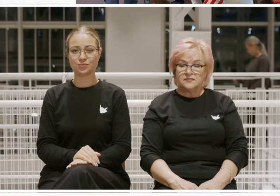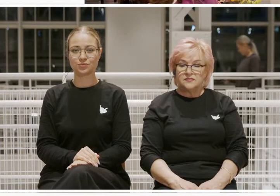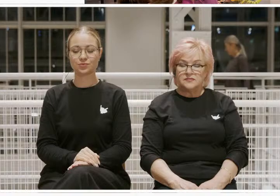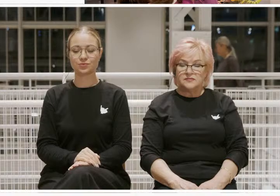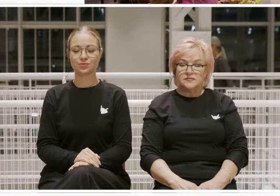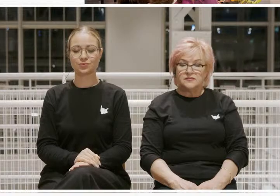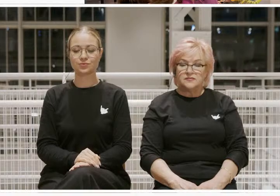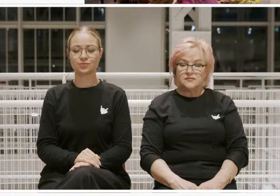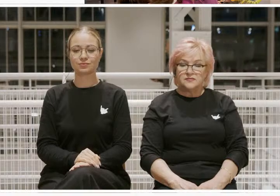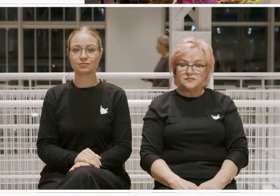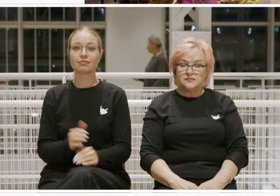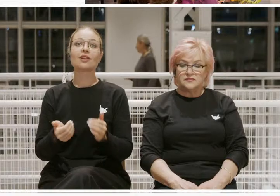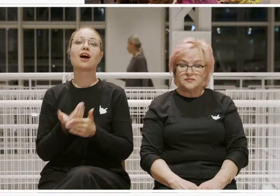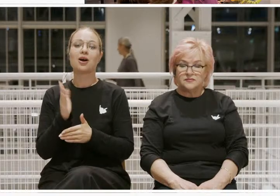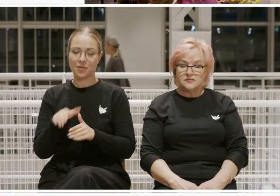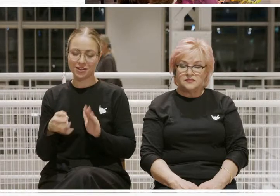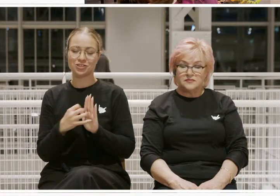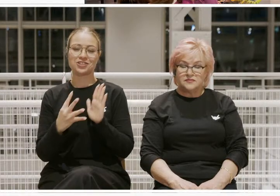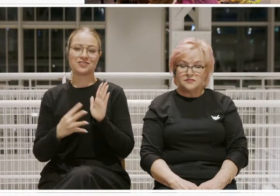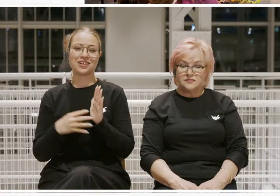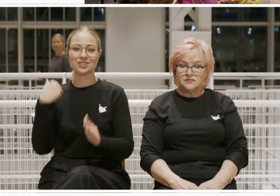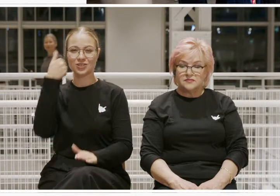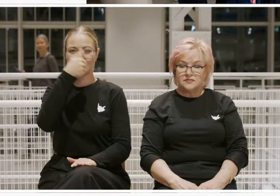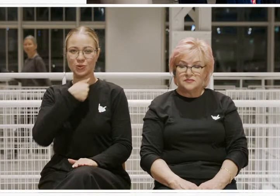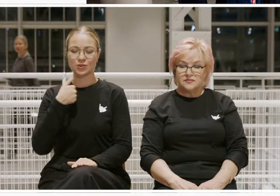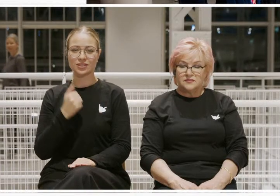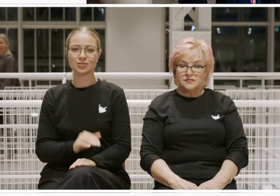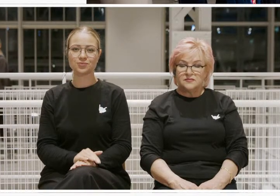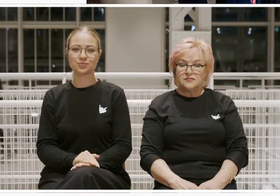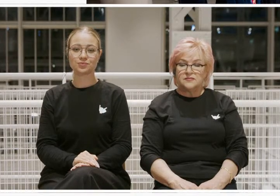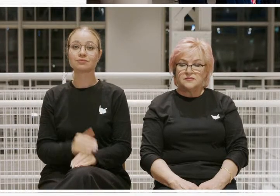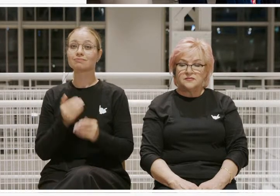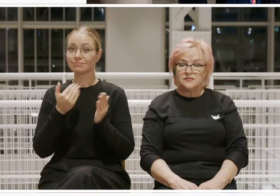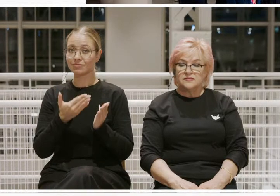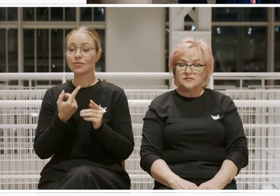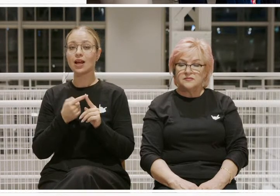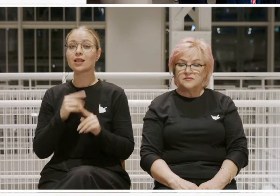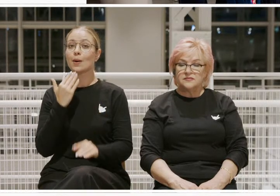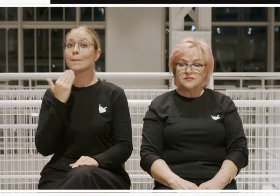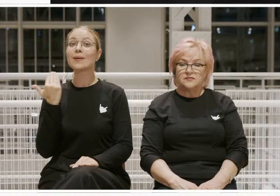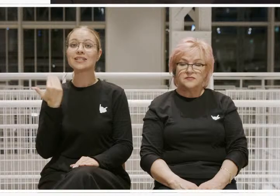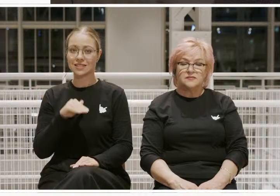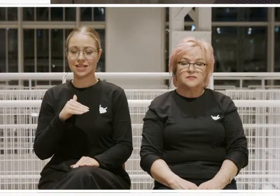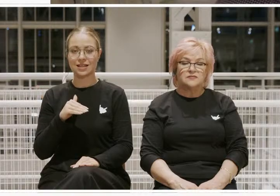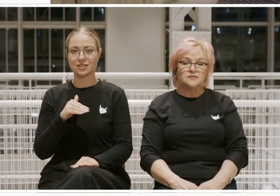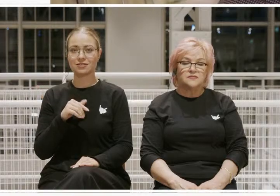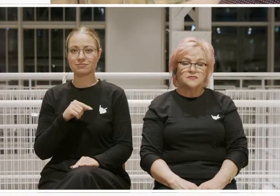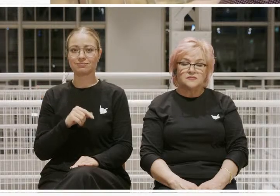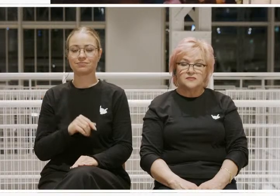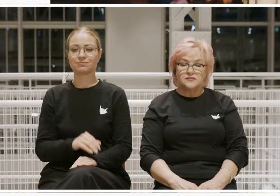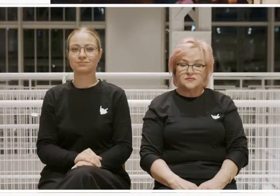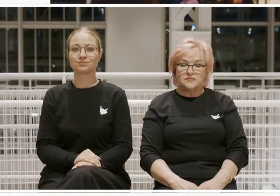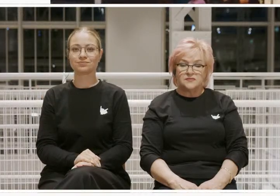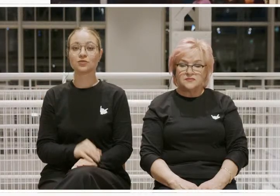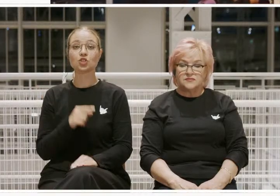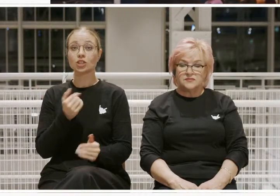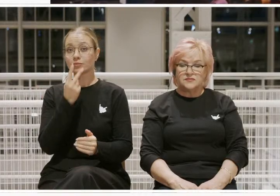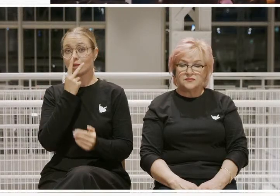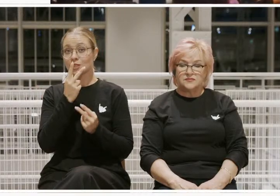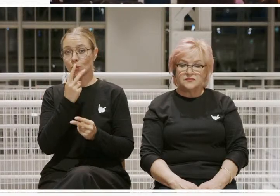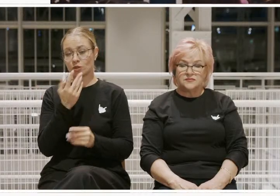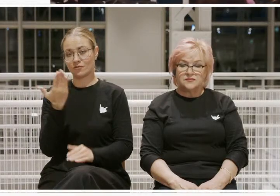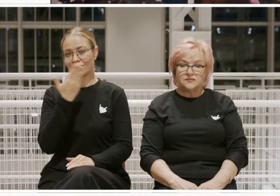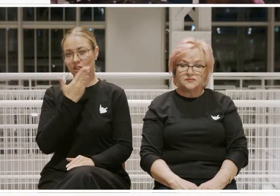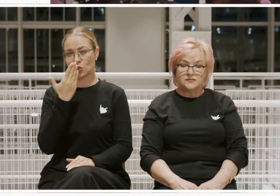Again, 19. And this is from the last edition. Now we're gonna see a video. This is